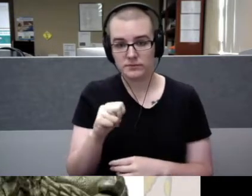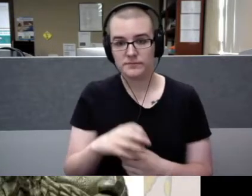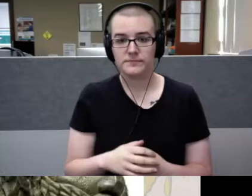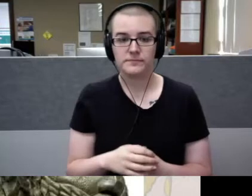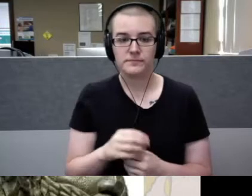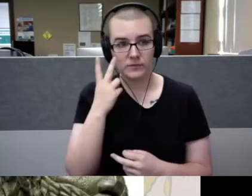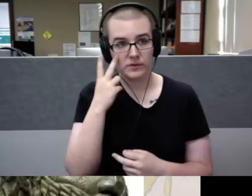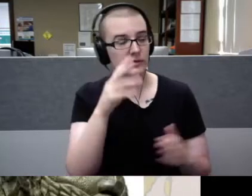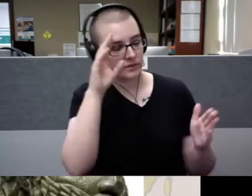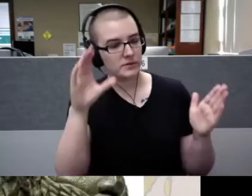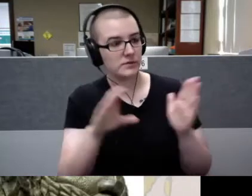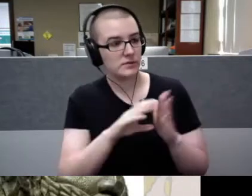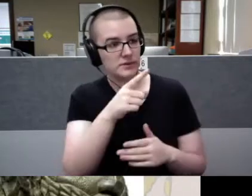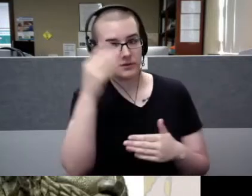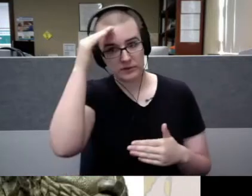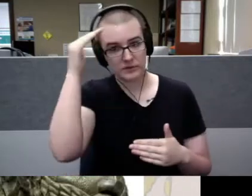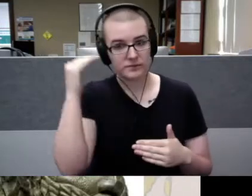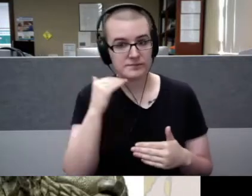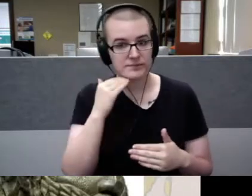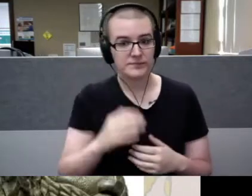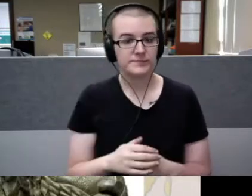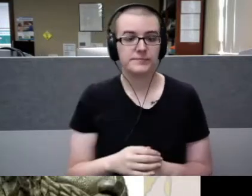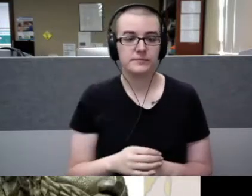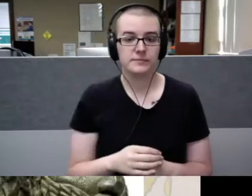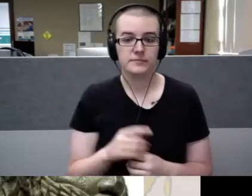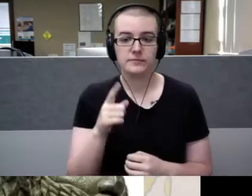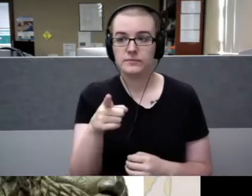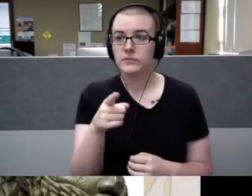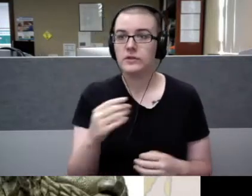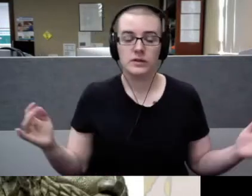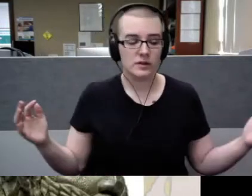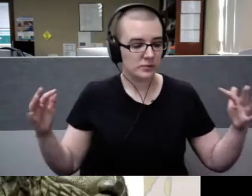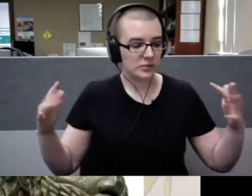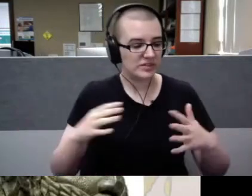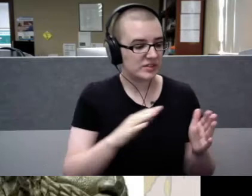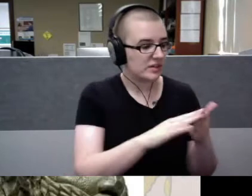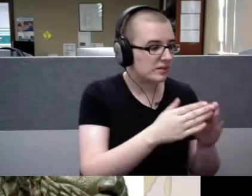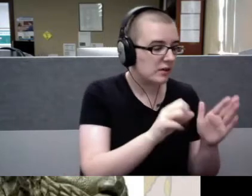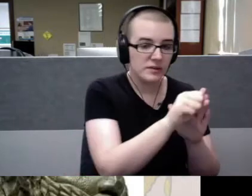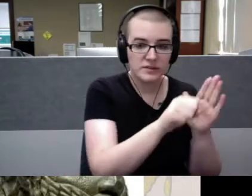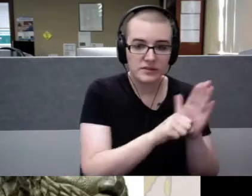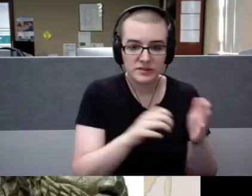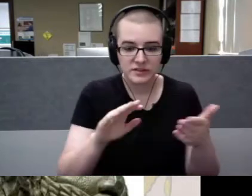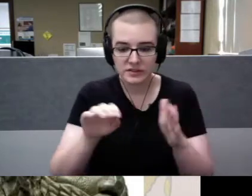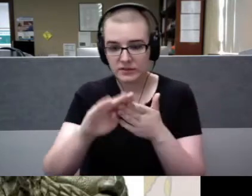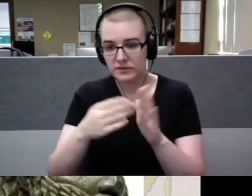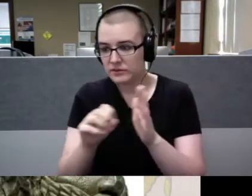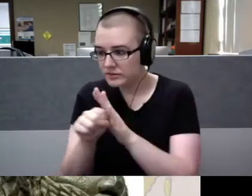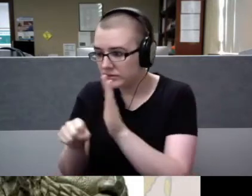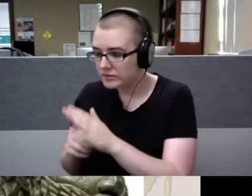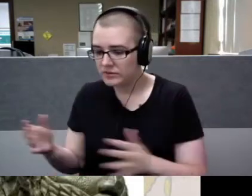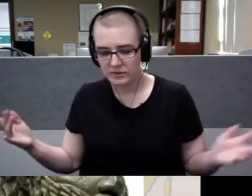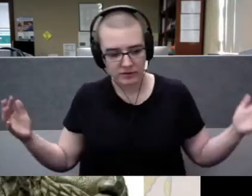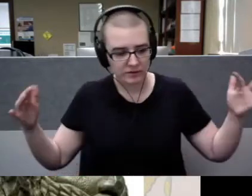on the right. And he's going to unite all the city-states of Sumer, all the city-states of that Fertile